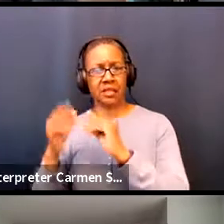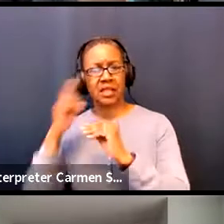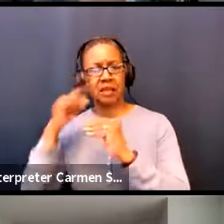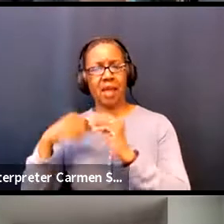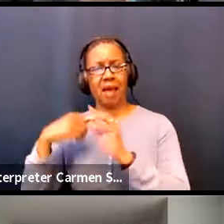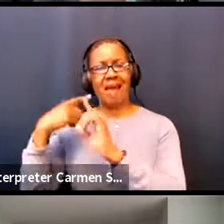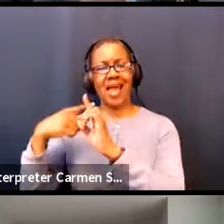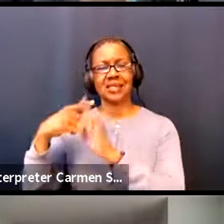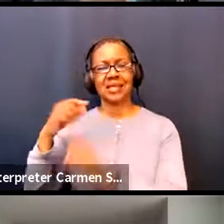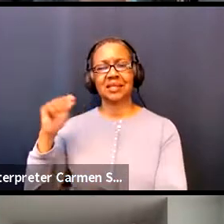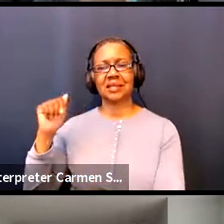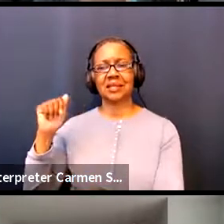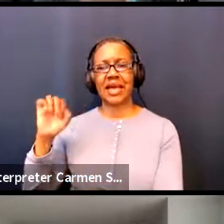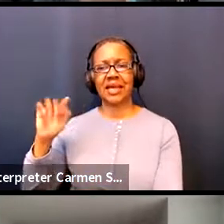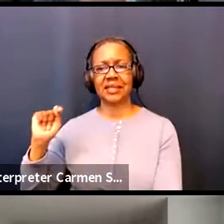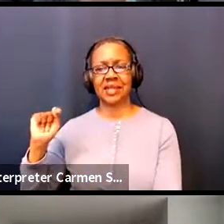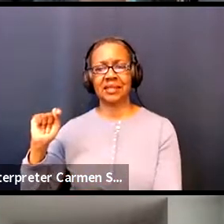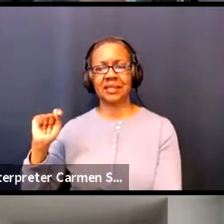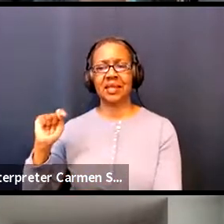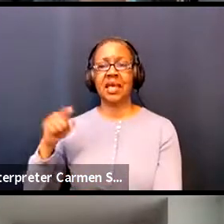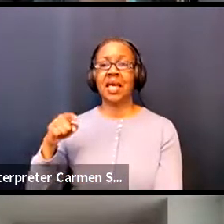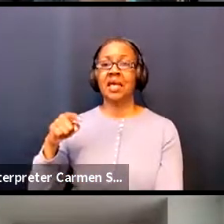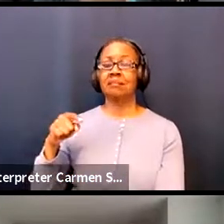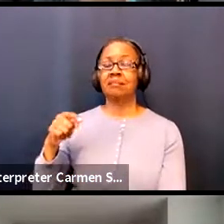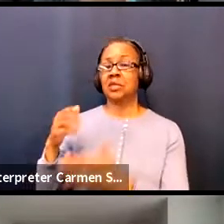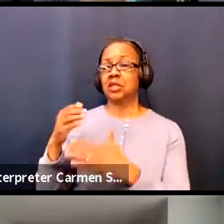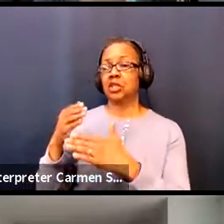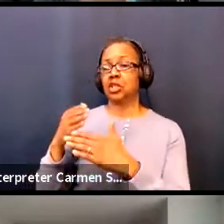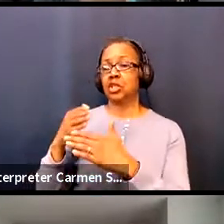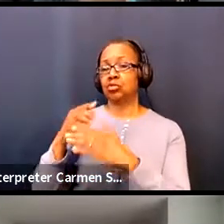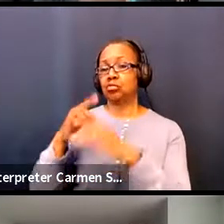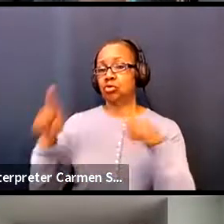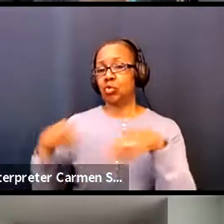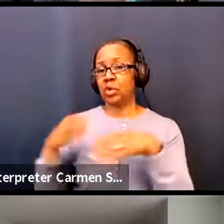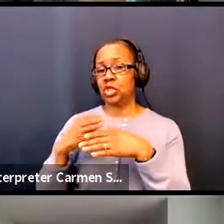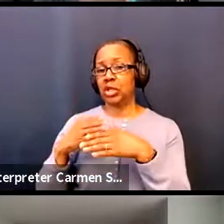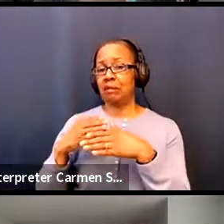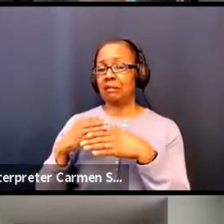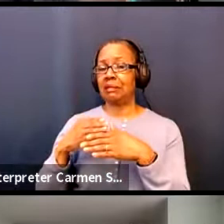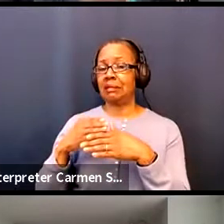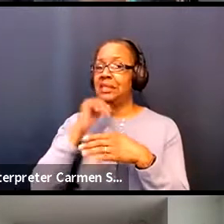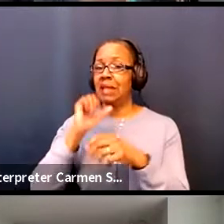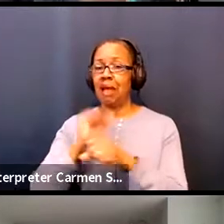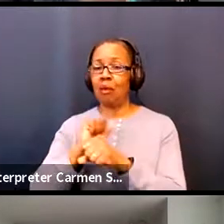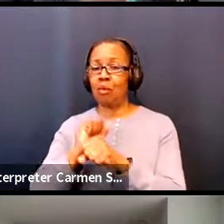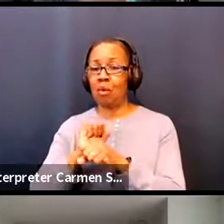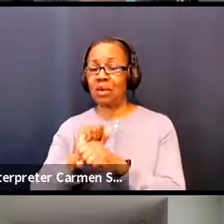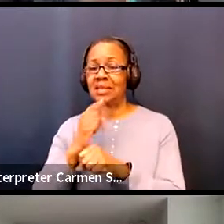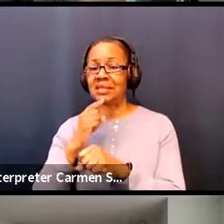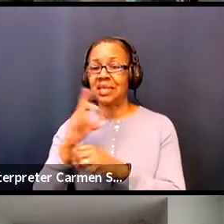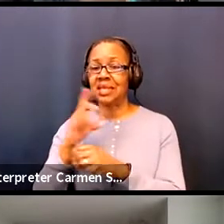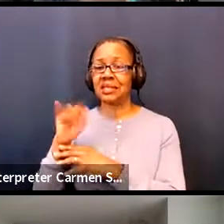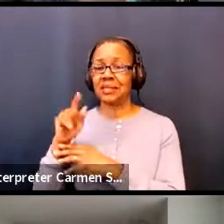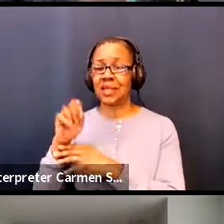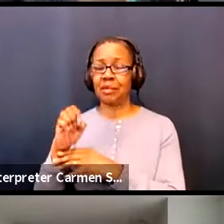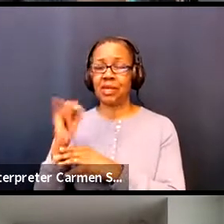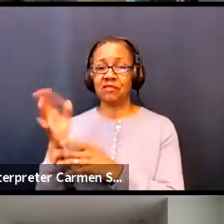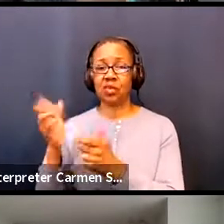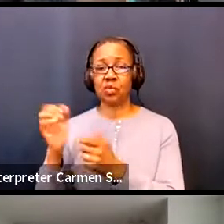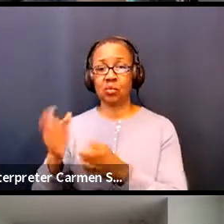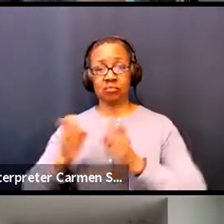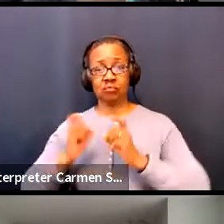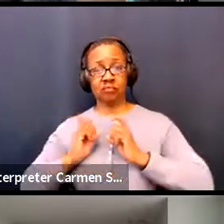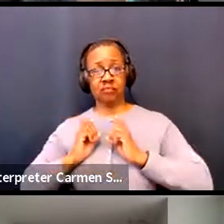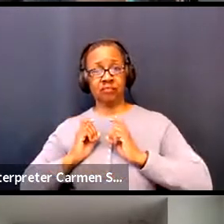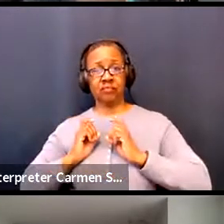so this screen sharing is not disabled, but if you'd like, it says disabled, but if you'd like to let me do